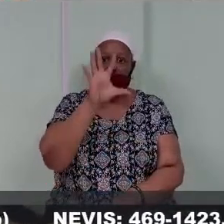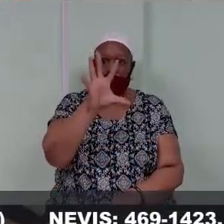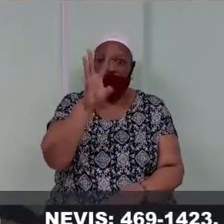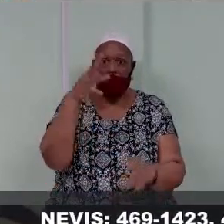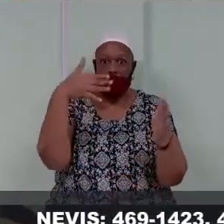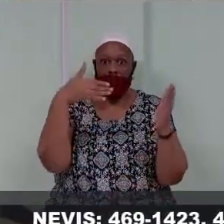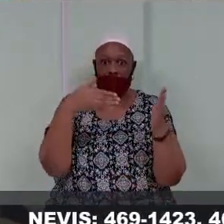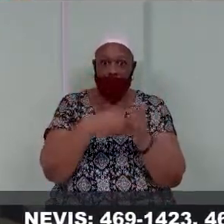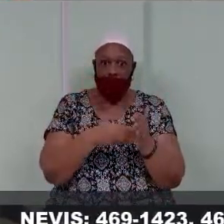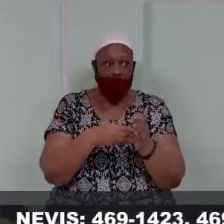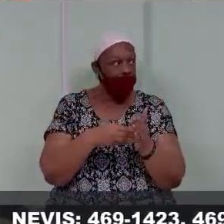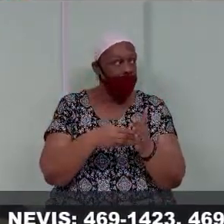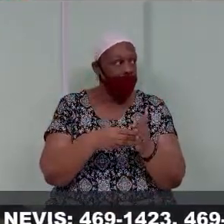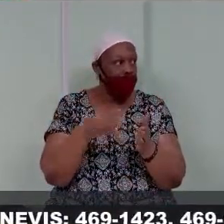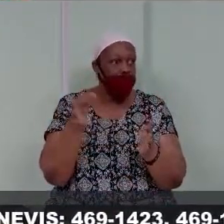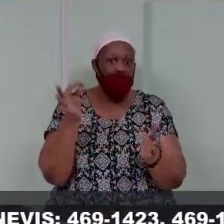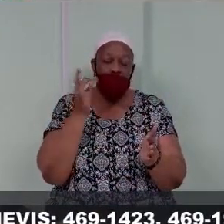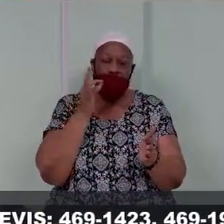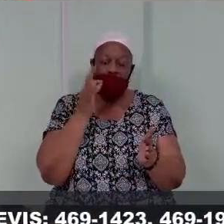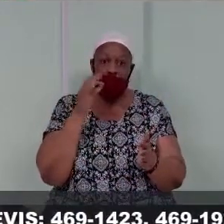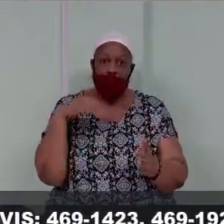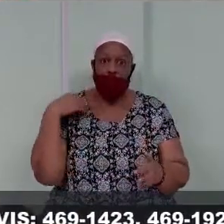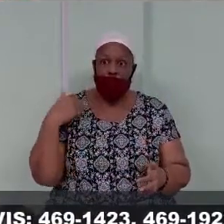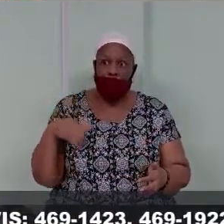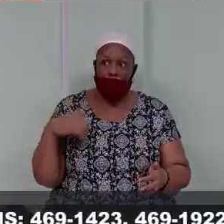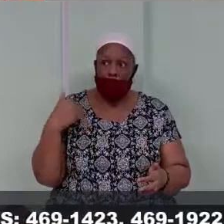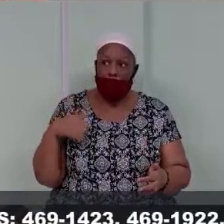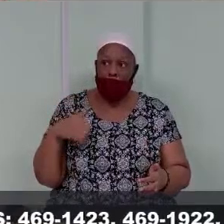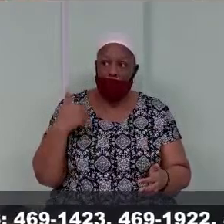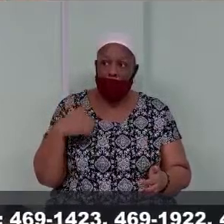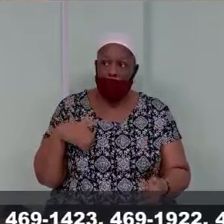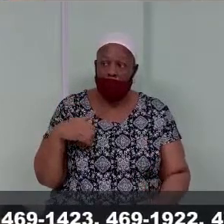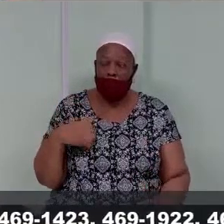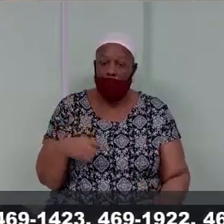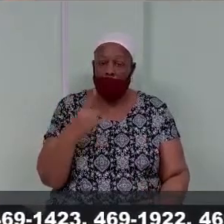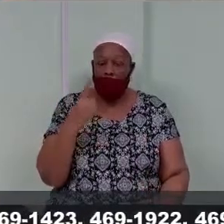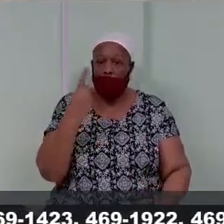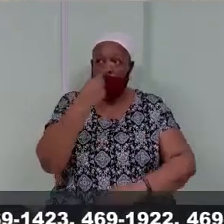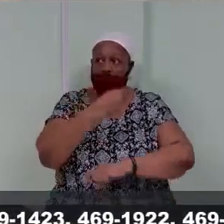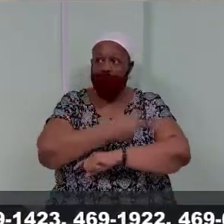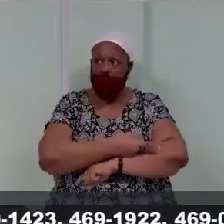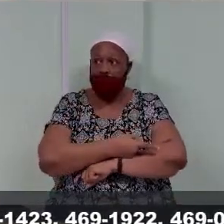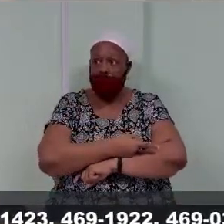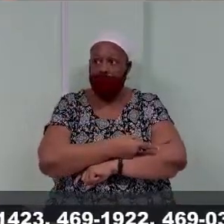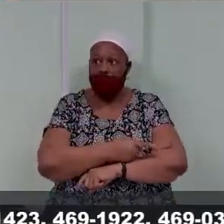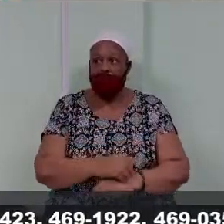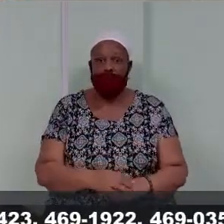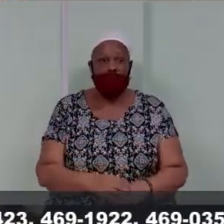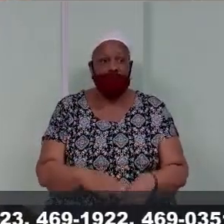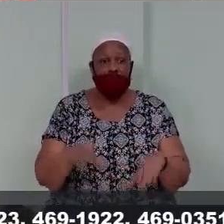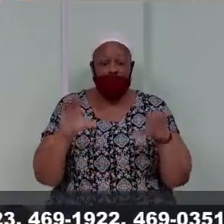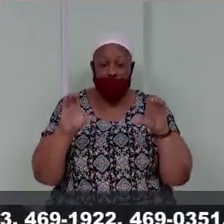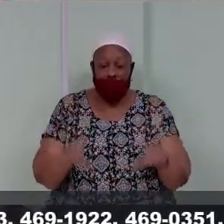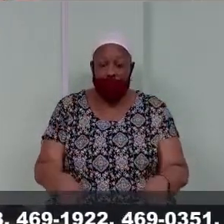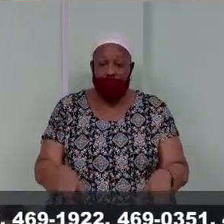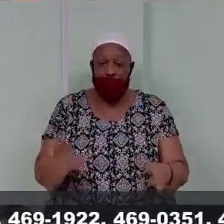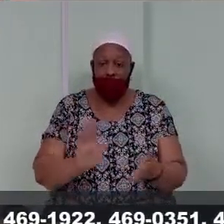day. It's a big challenge. I know they can do it